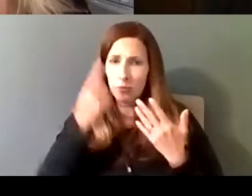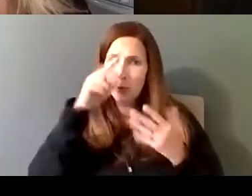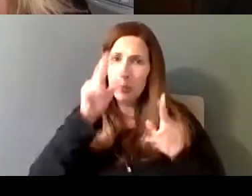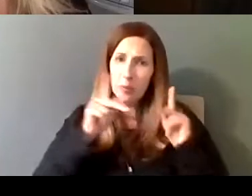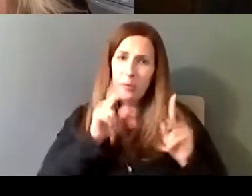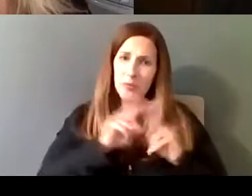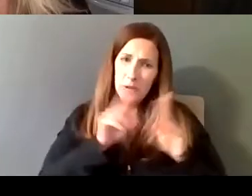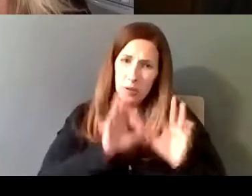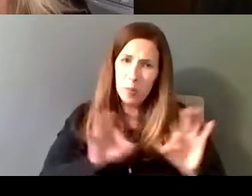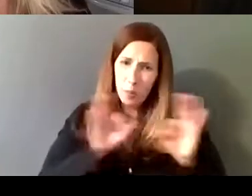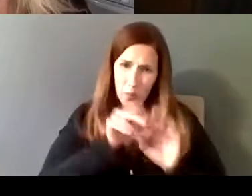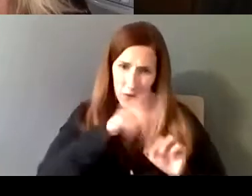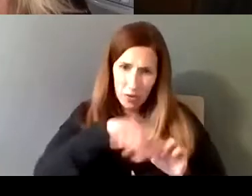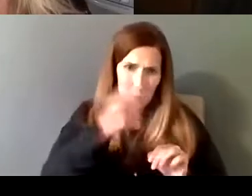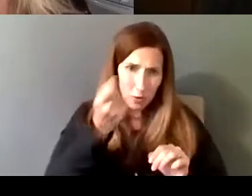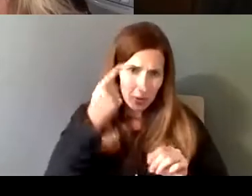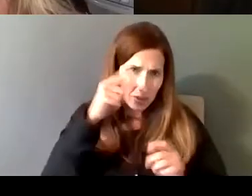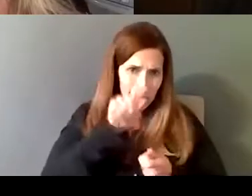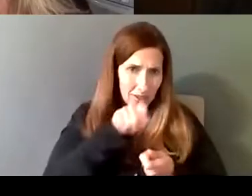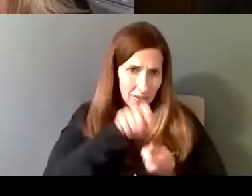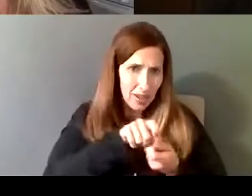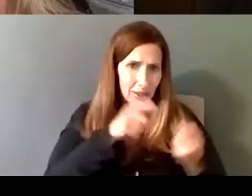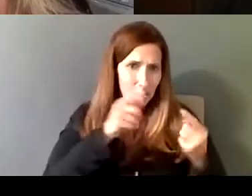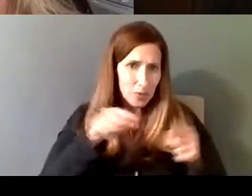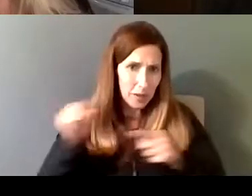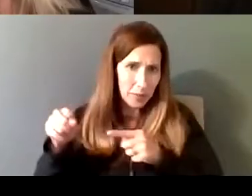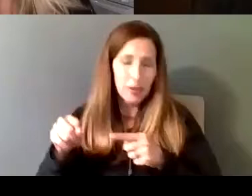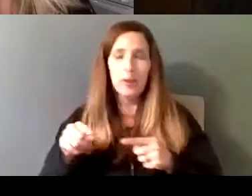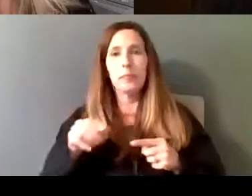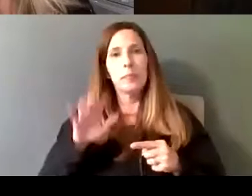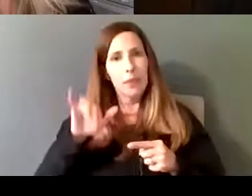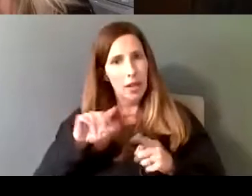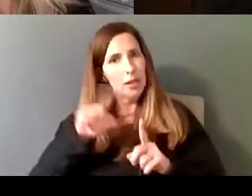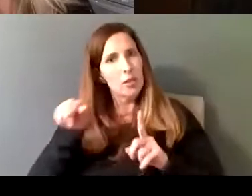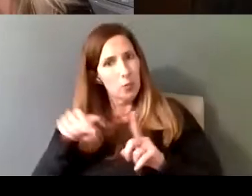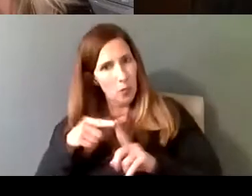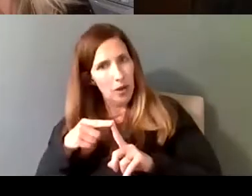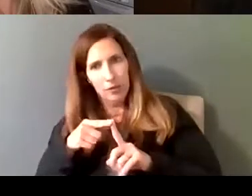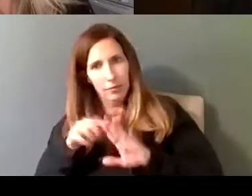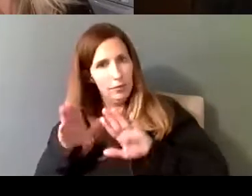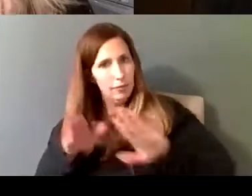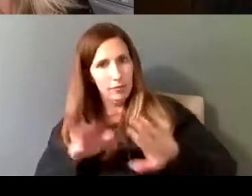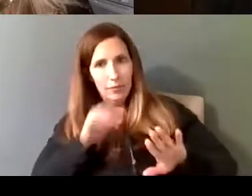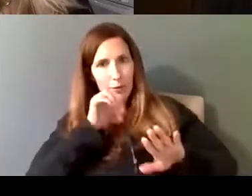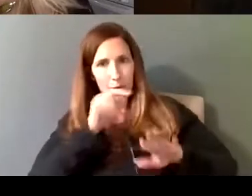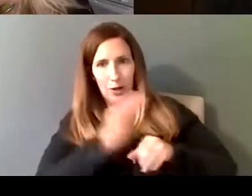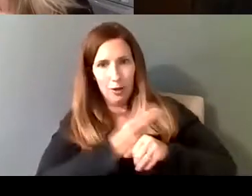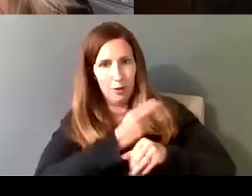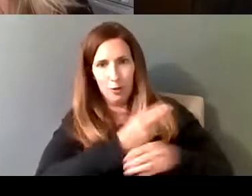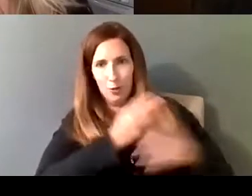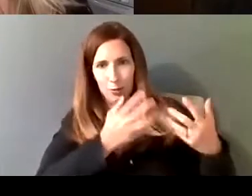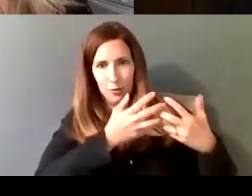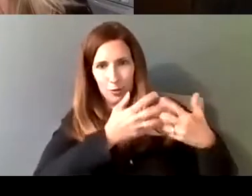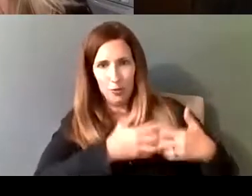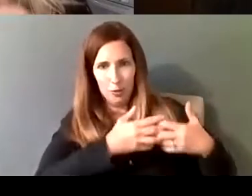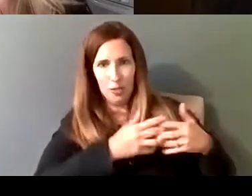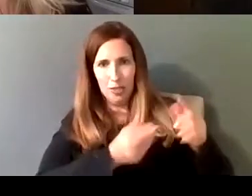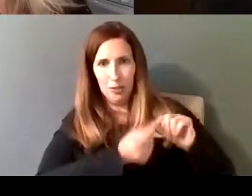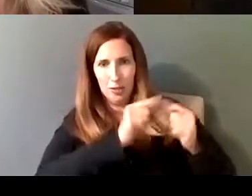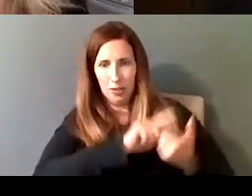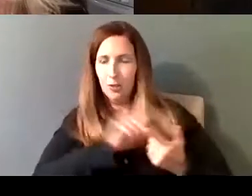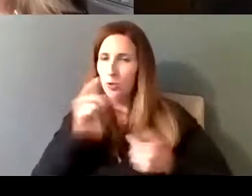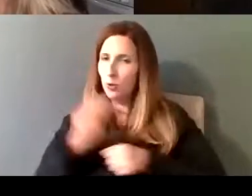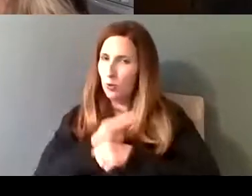them to understand exactly what's going on. That's when it's really important to make sure that you're using a human translator, whether that's